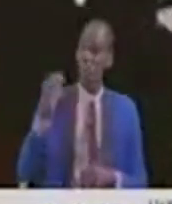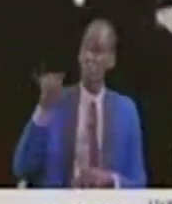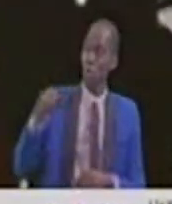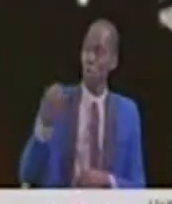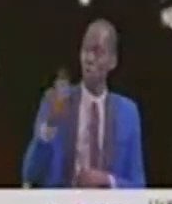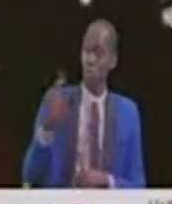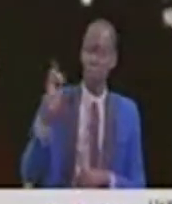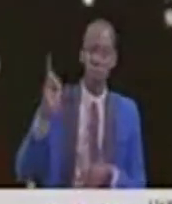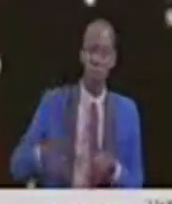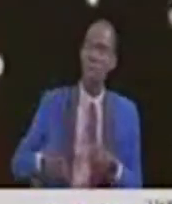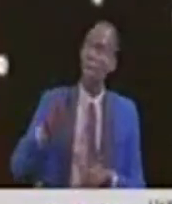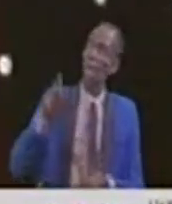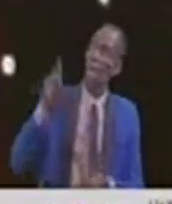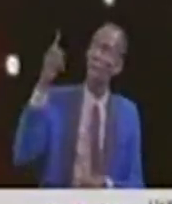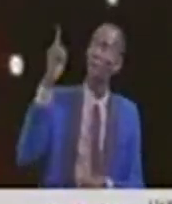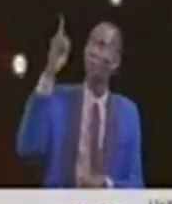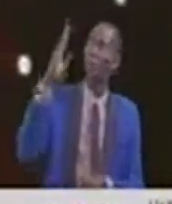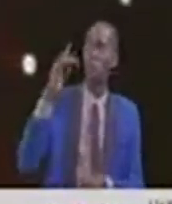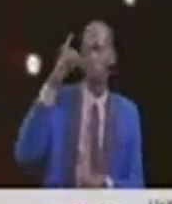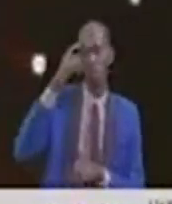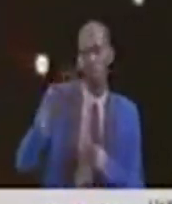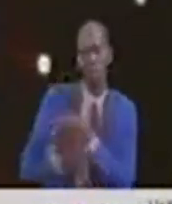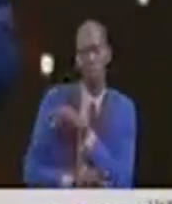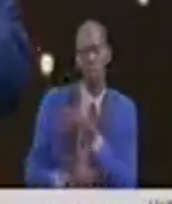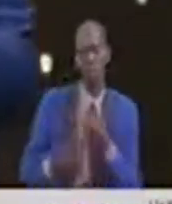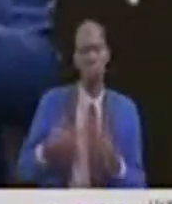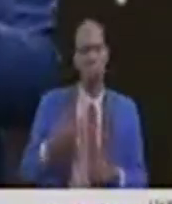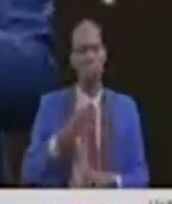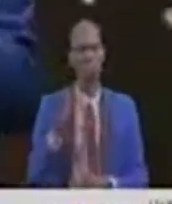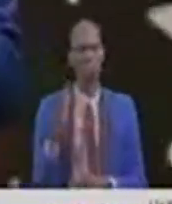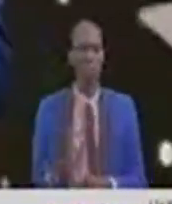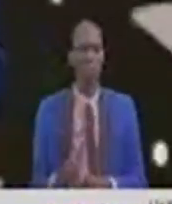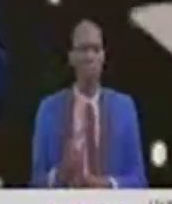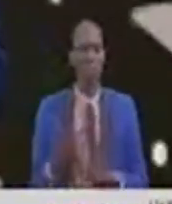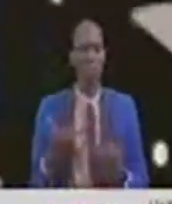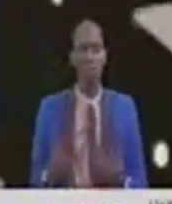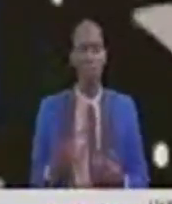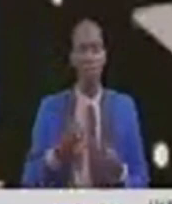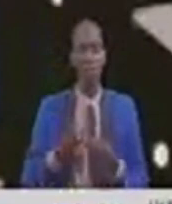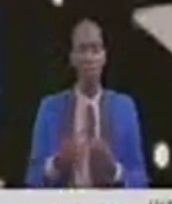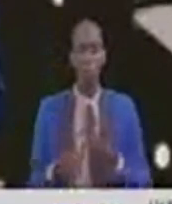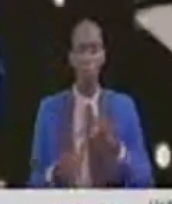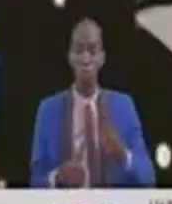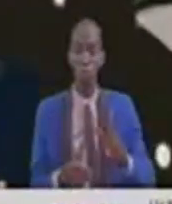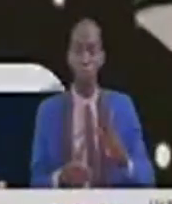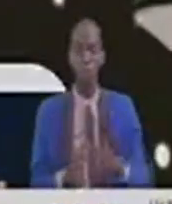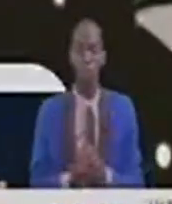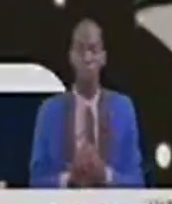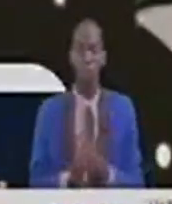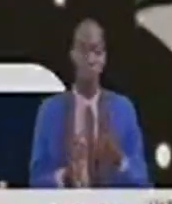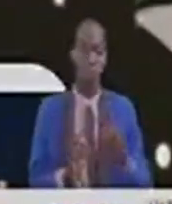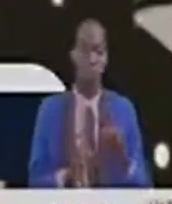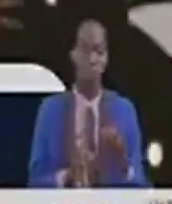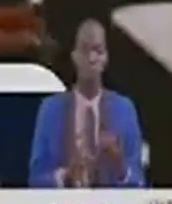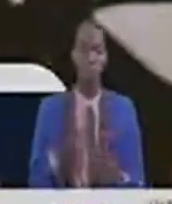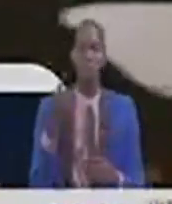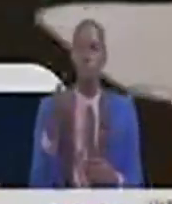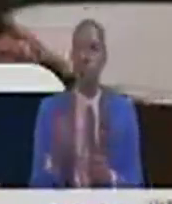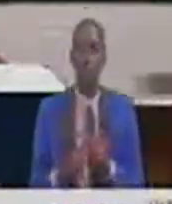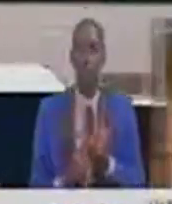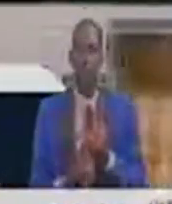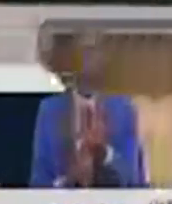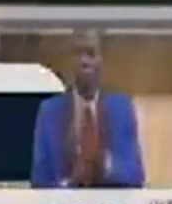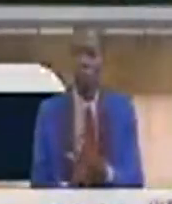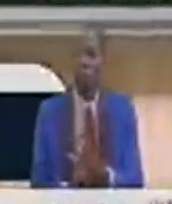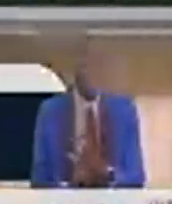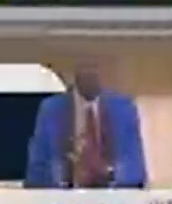Look at number two here. Number two, we're looking at the revealed source of temptation to sin.